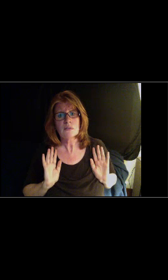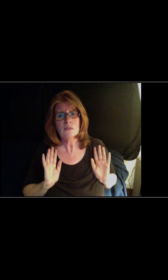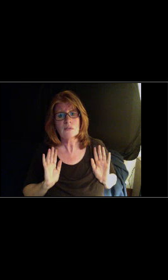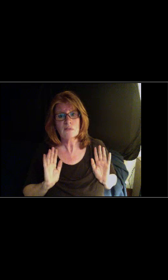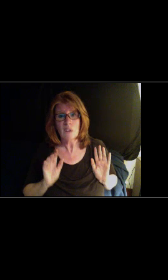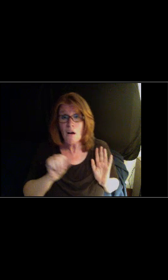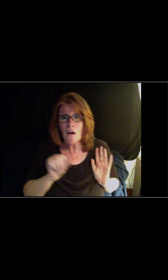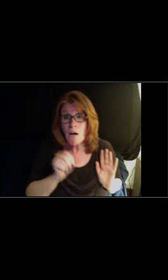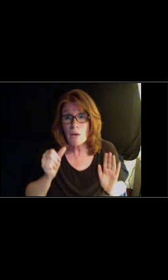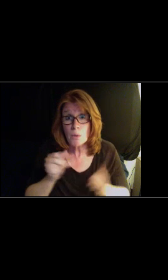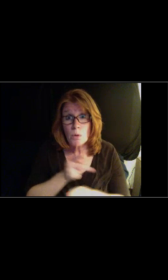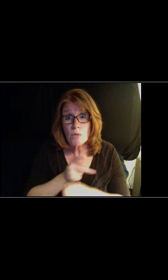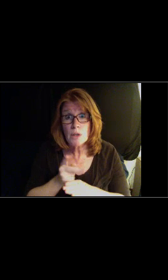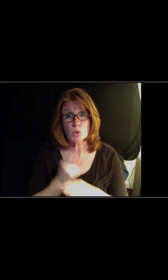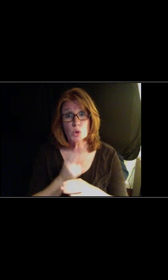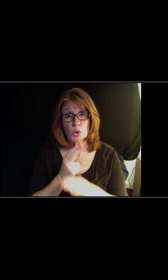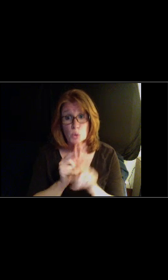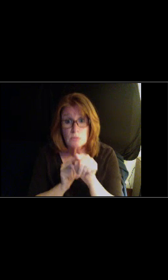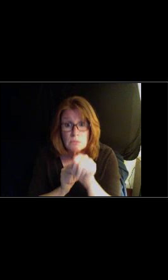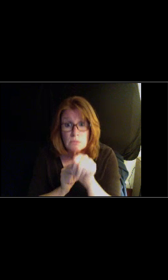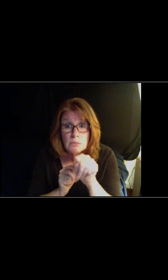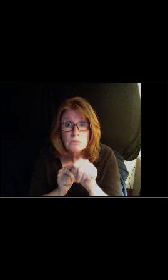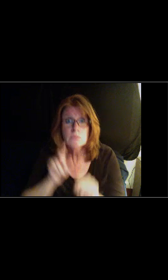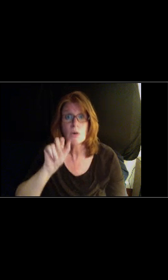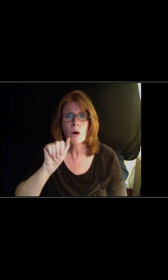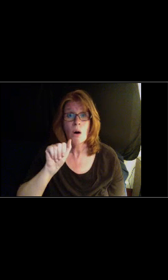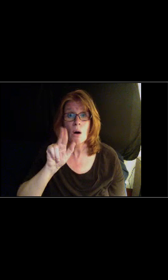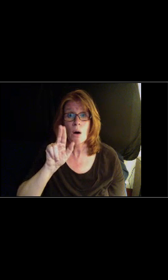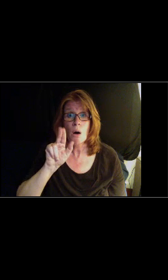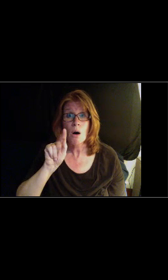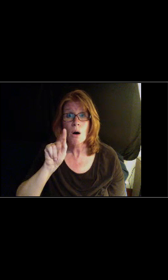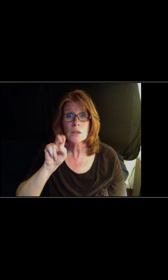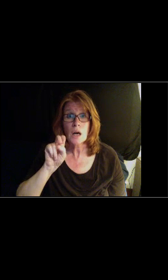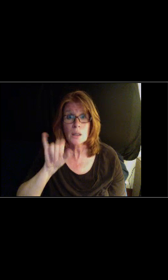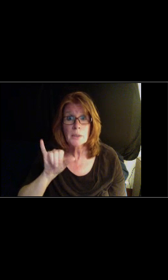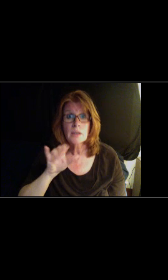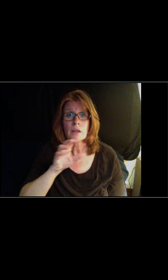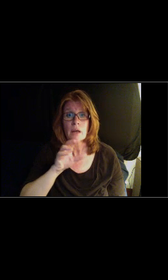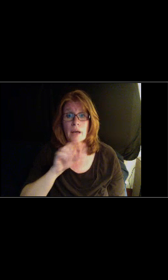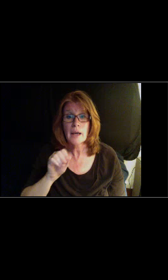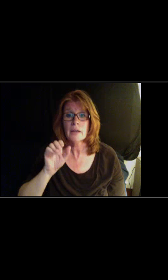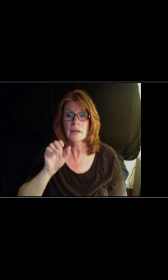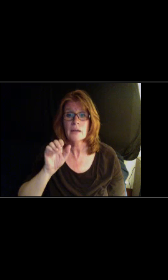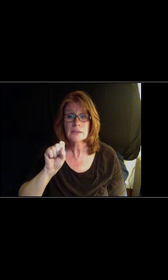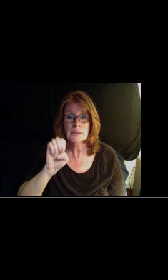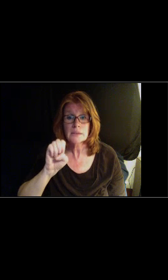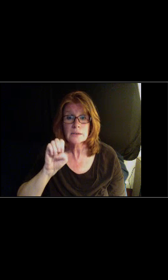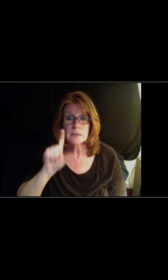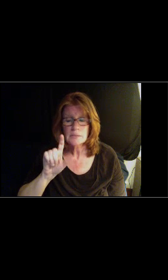But that's not necessarily where we need to apply the metaphor, but if we can express the values that we're looking at,